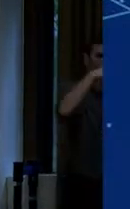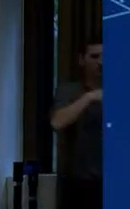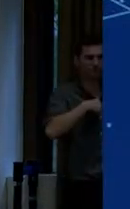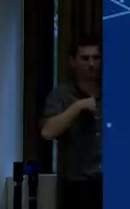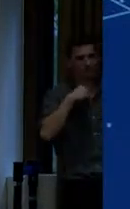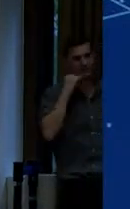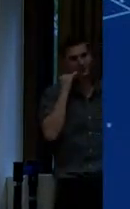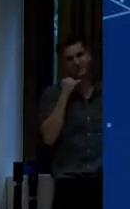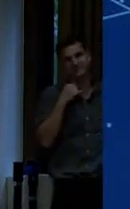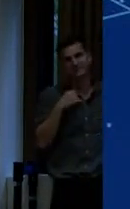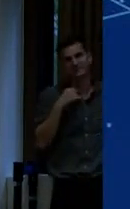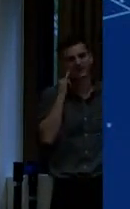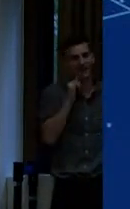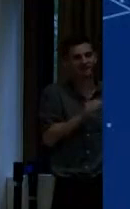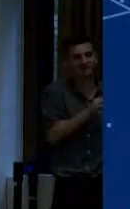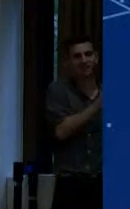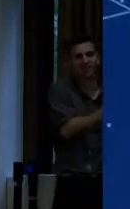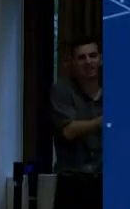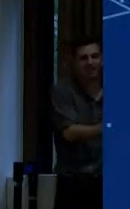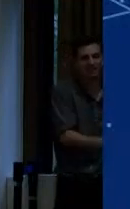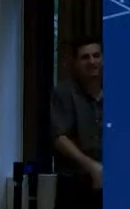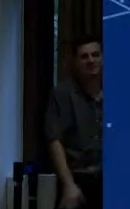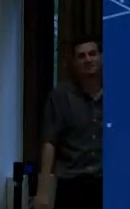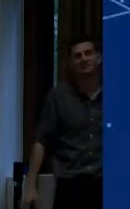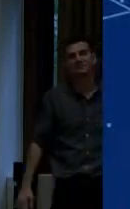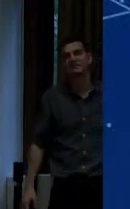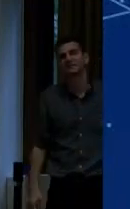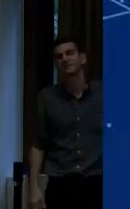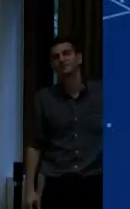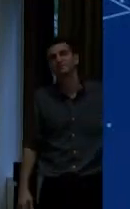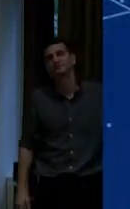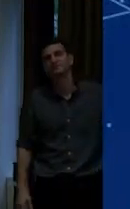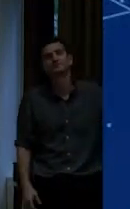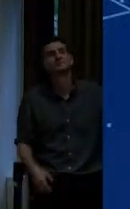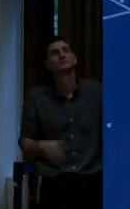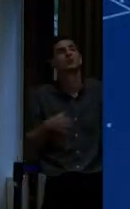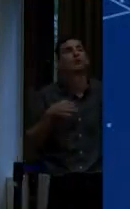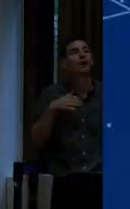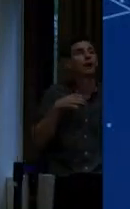Sounds like you people understand that. So the way that you can do this